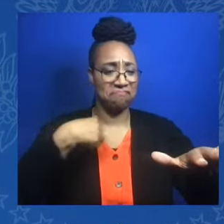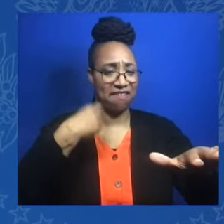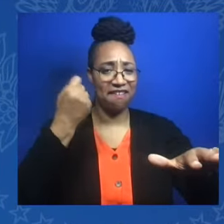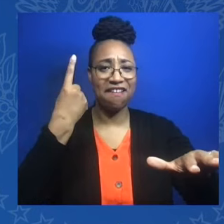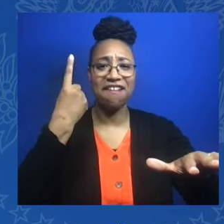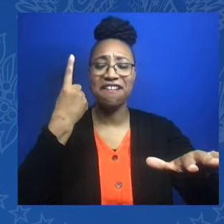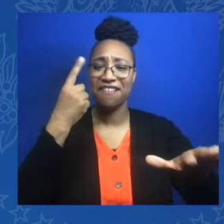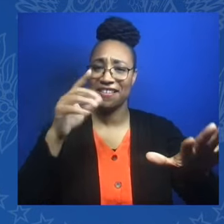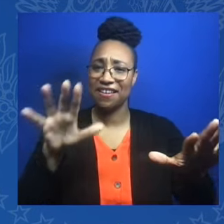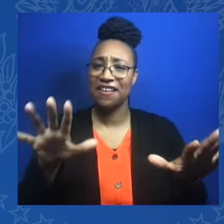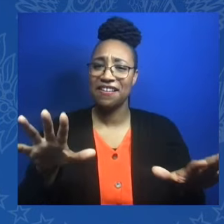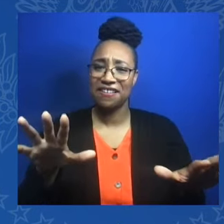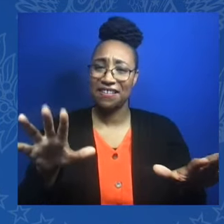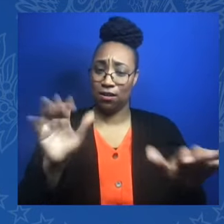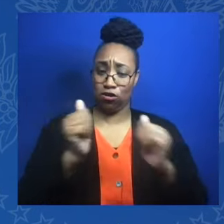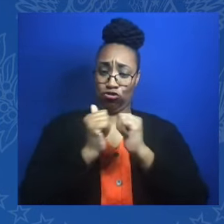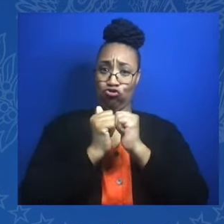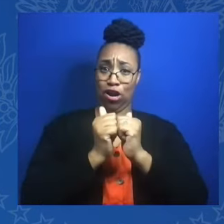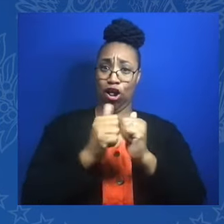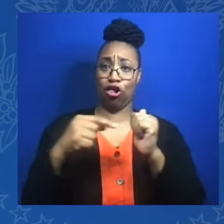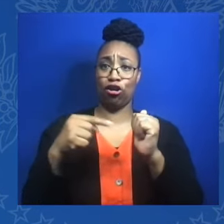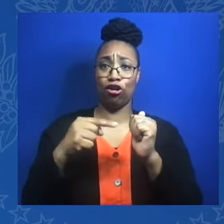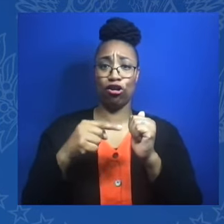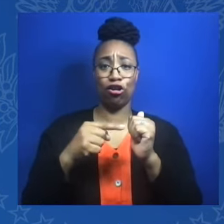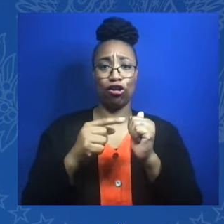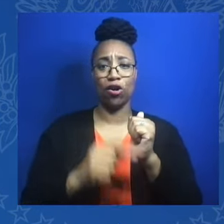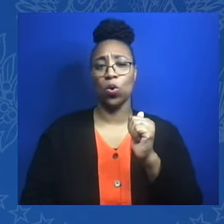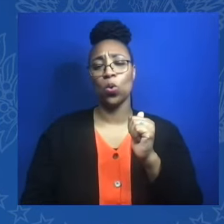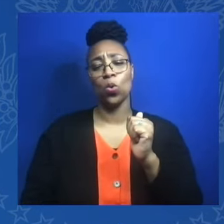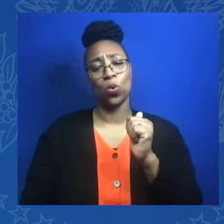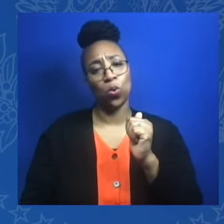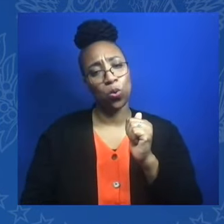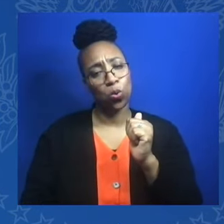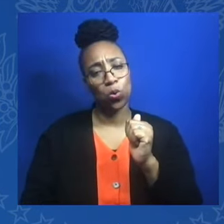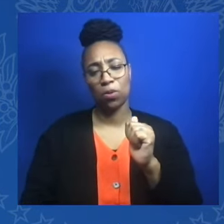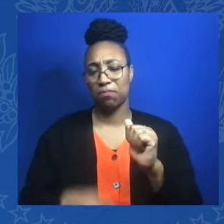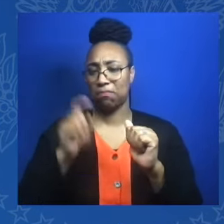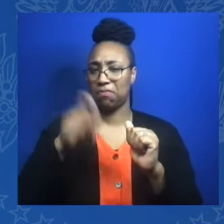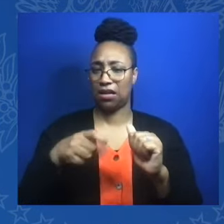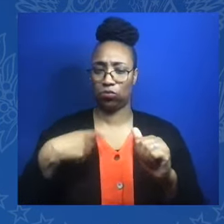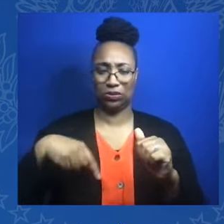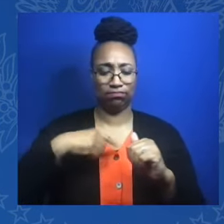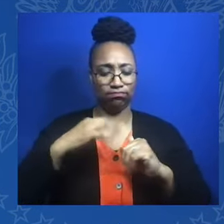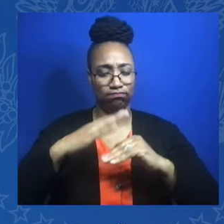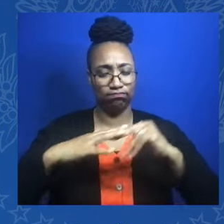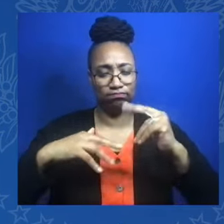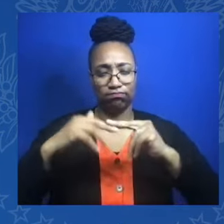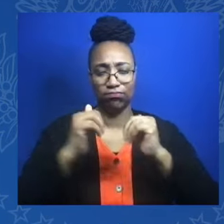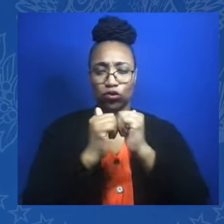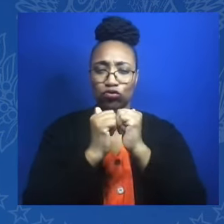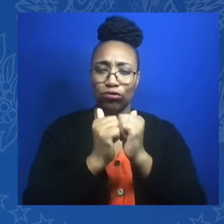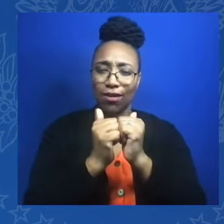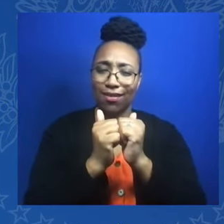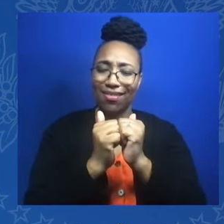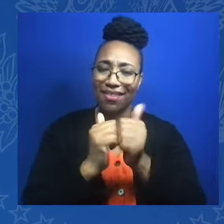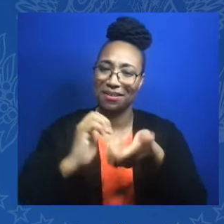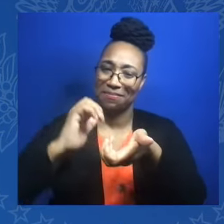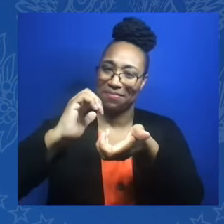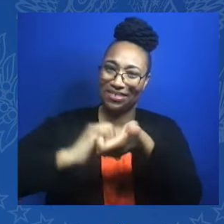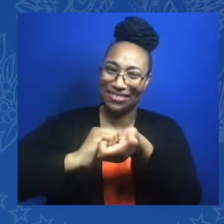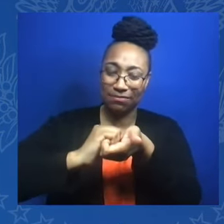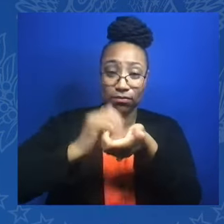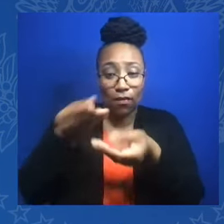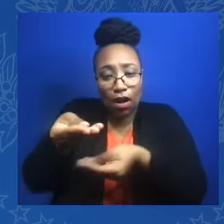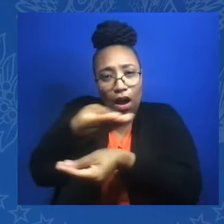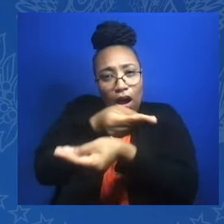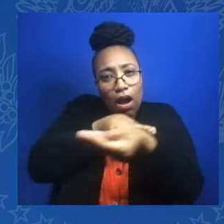Together, we have built a partnership that is an incredible advantage to both our nations. That doesn't mean we